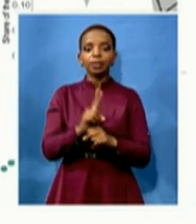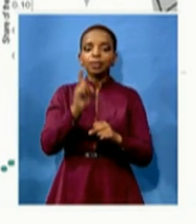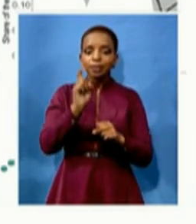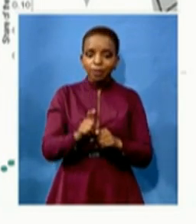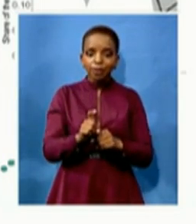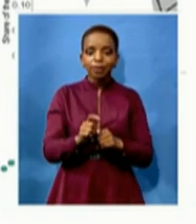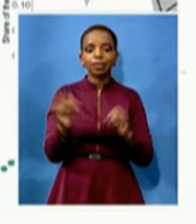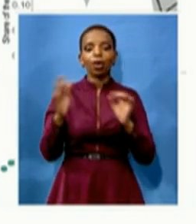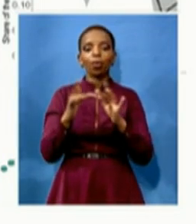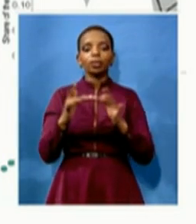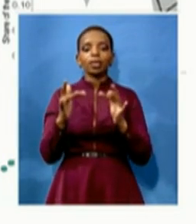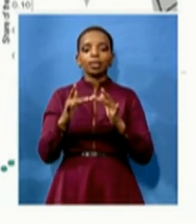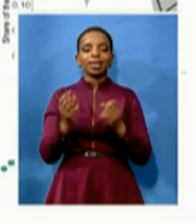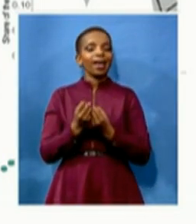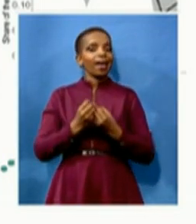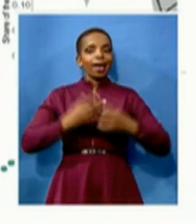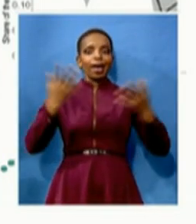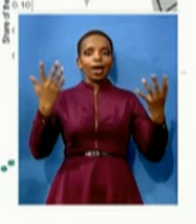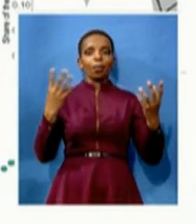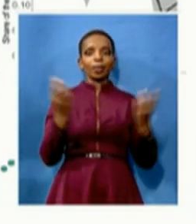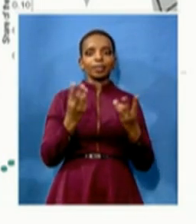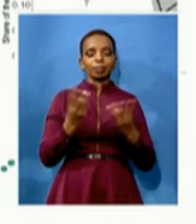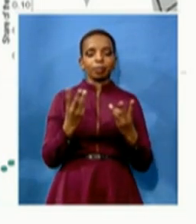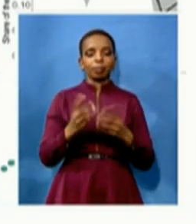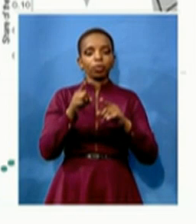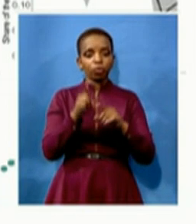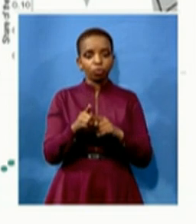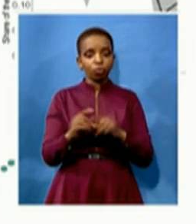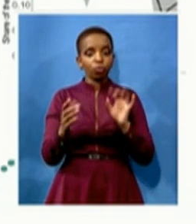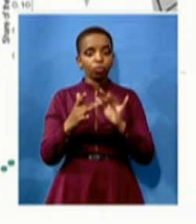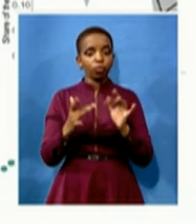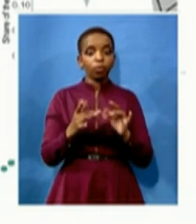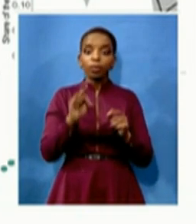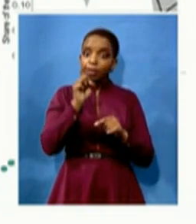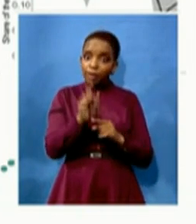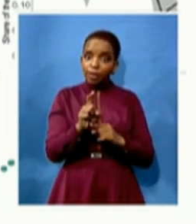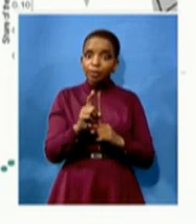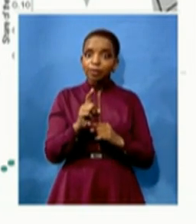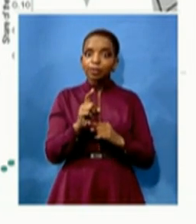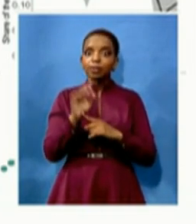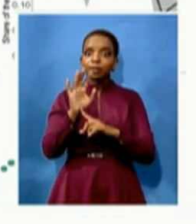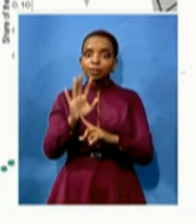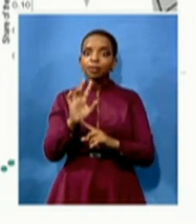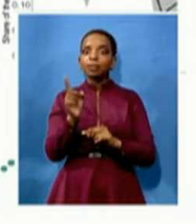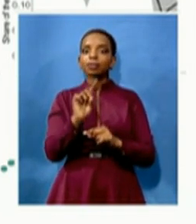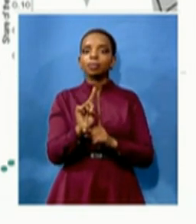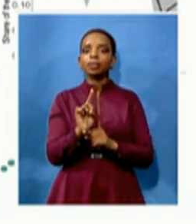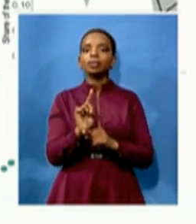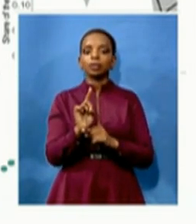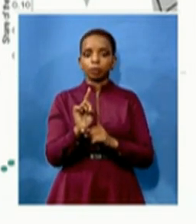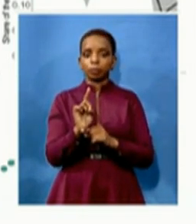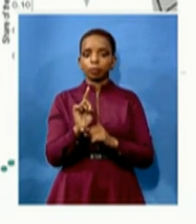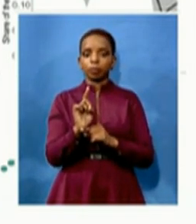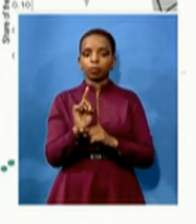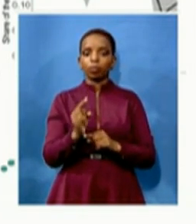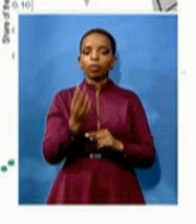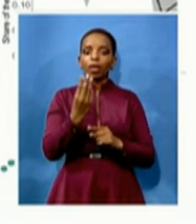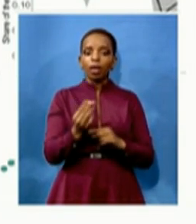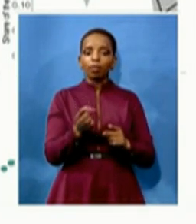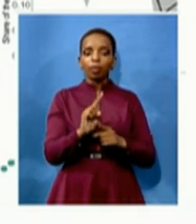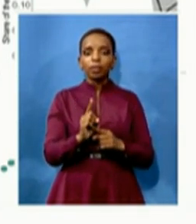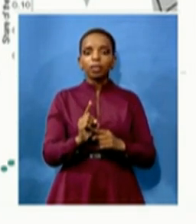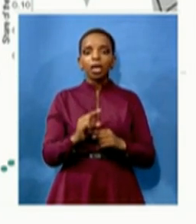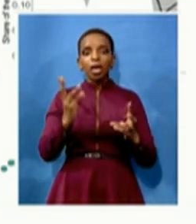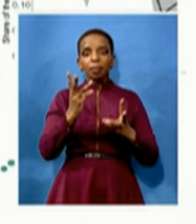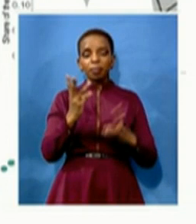close contact with? This seems to really drive the transmission probabilities. And when we study why that is, and our